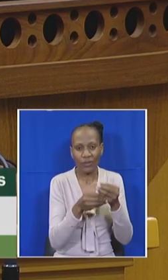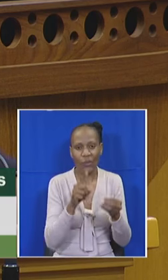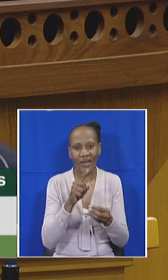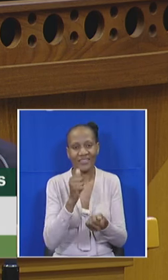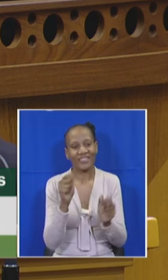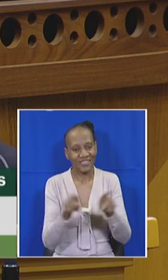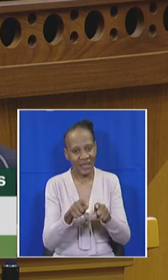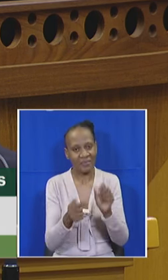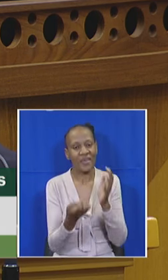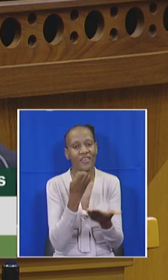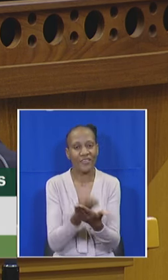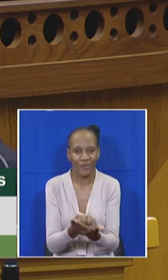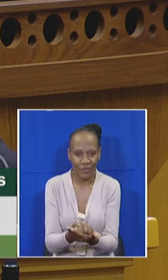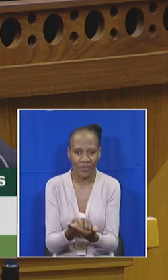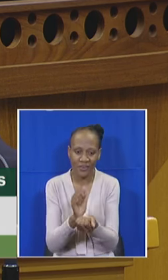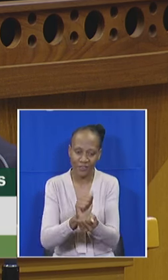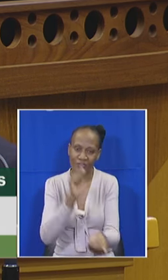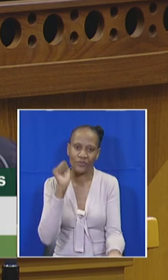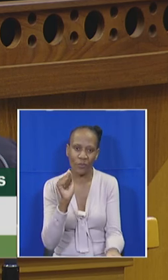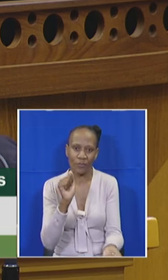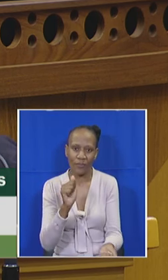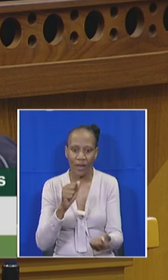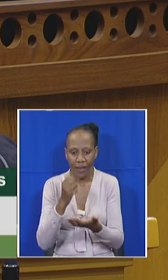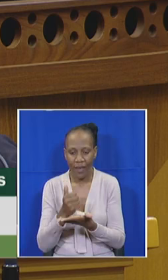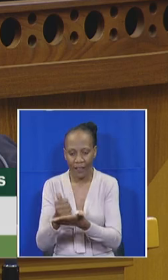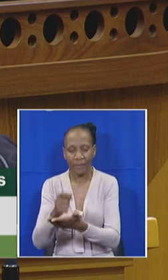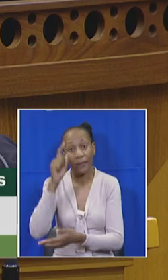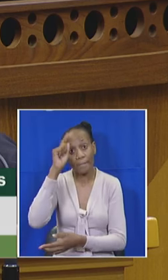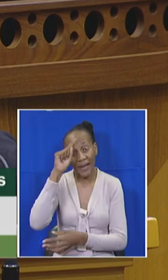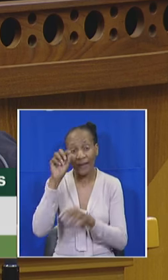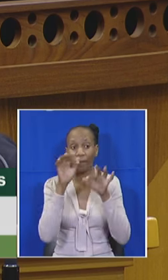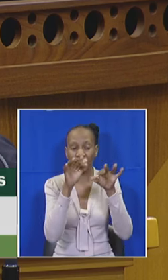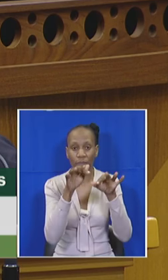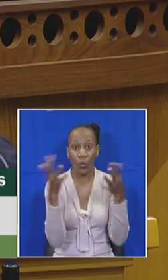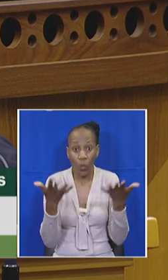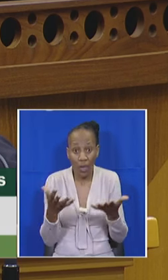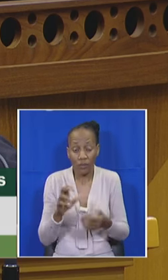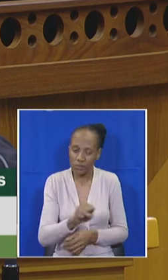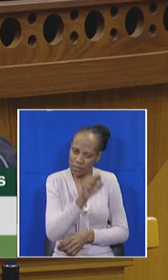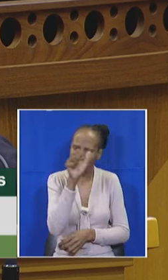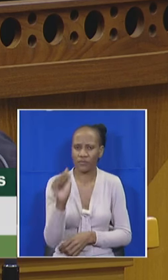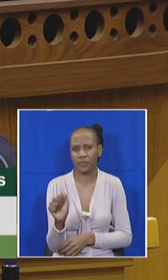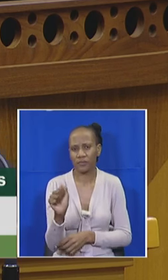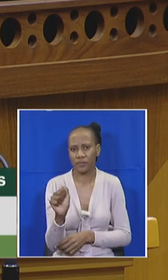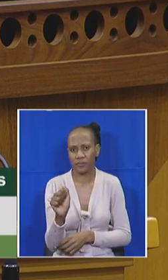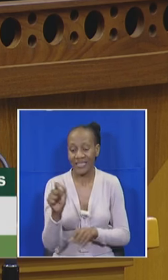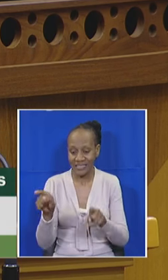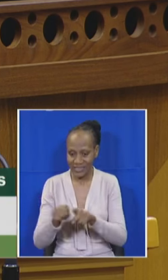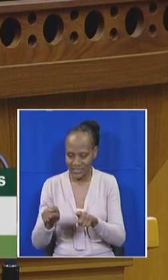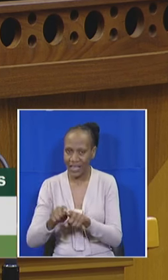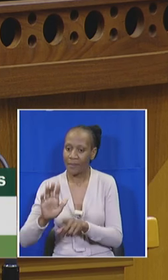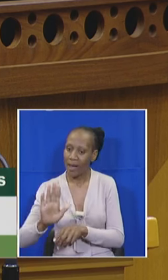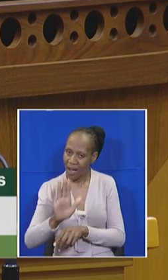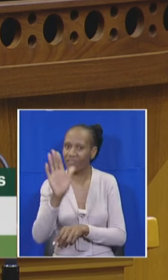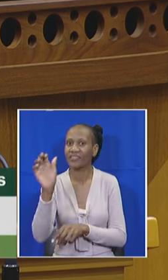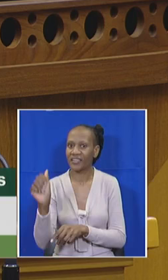freedom for the black majority in this country and the Africans in